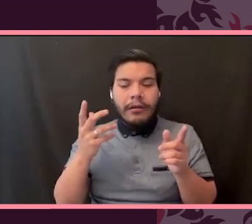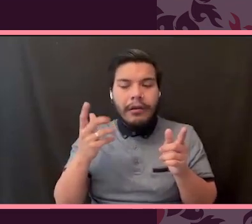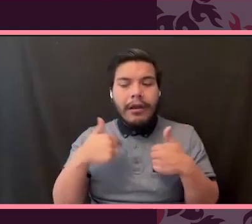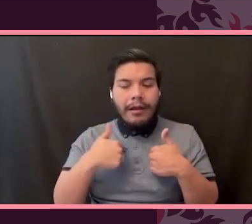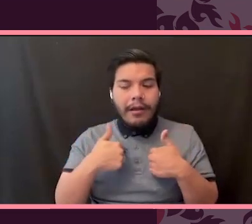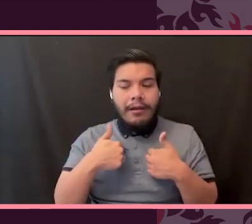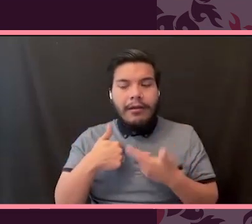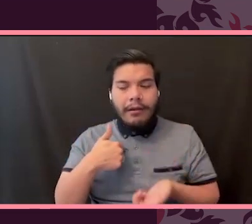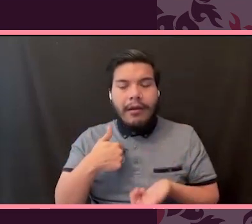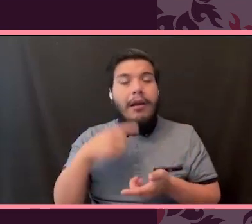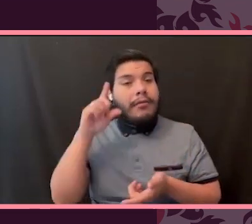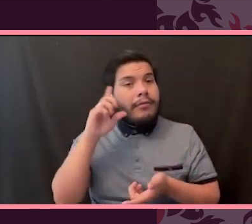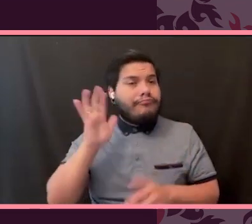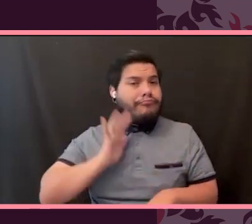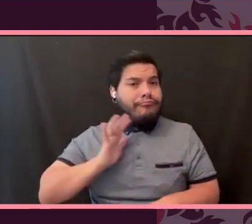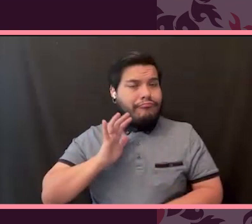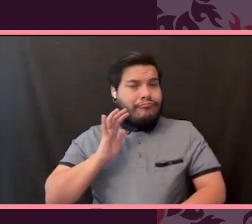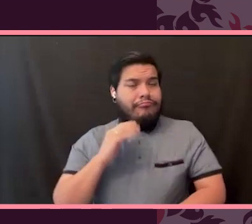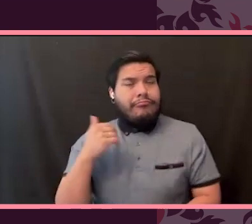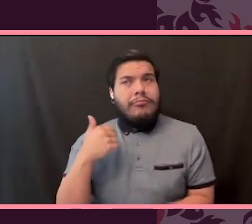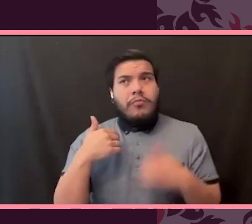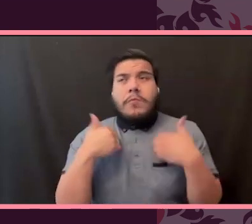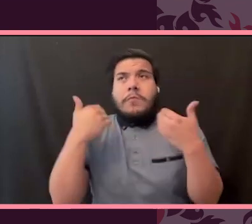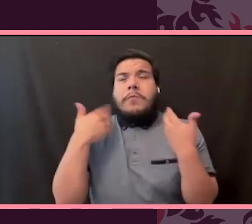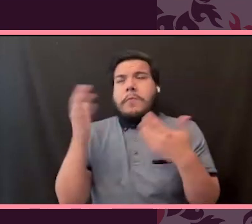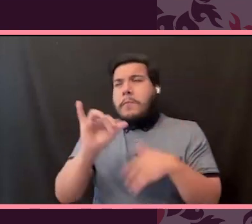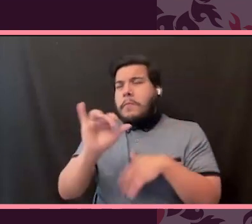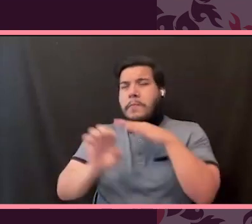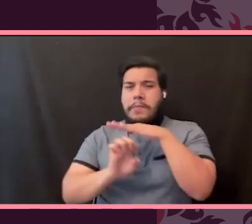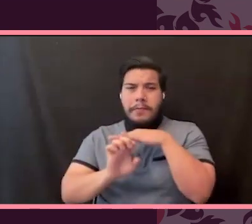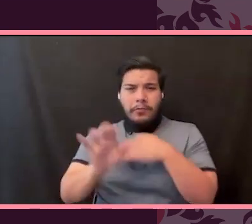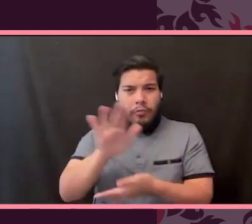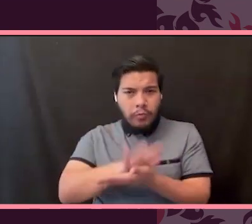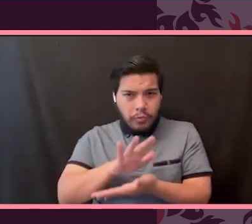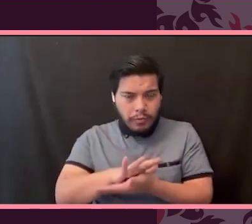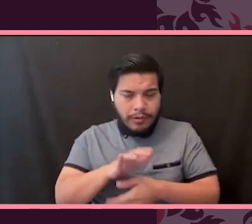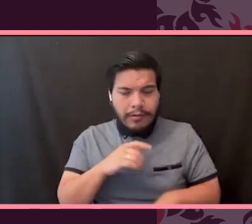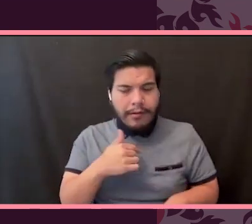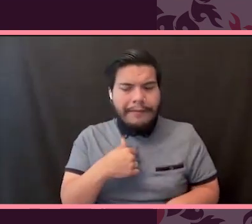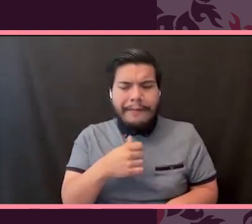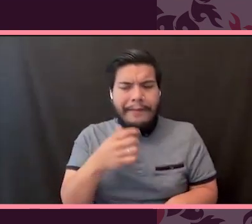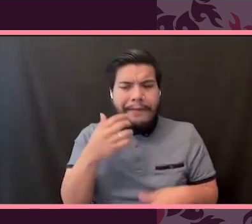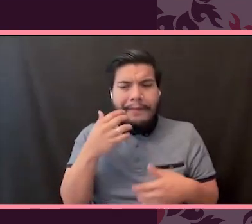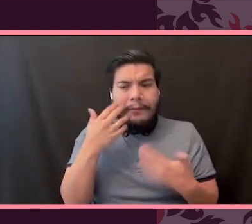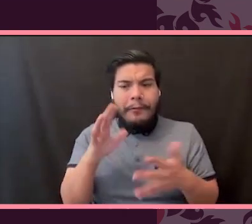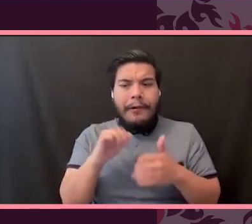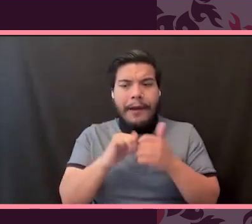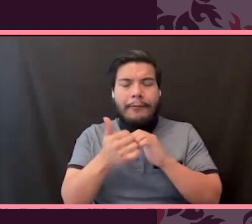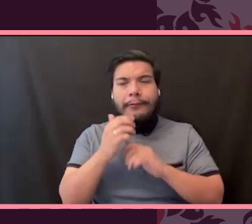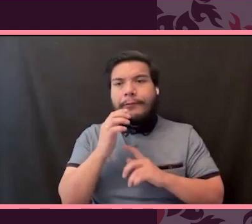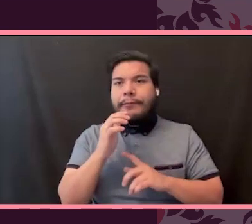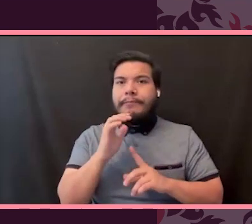I was a lot younger in like elementary school and I didn't really know how to mask. I had a lot of